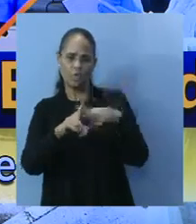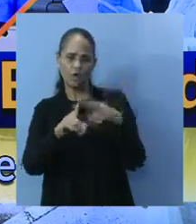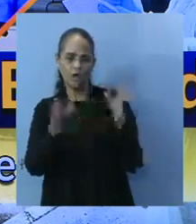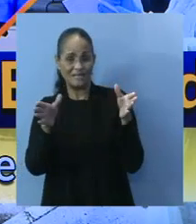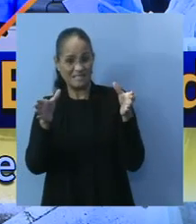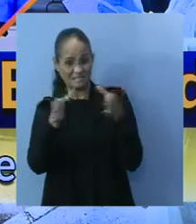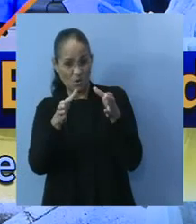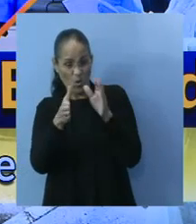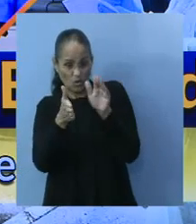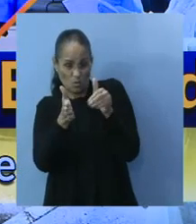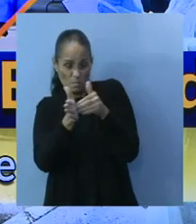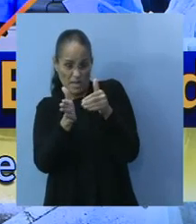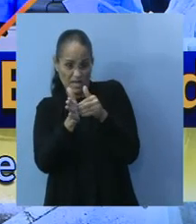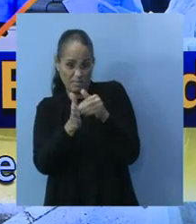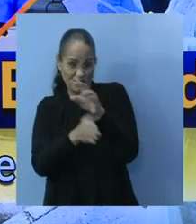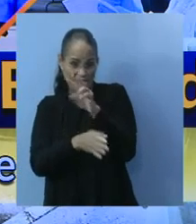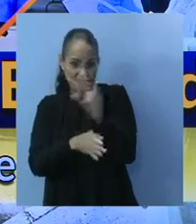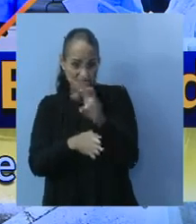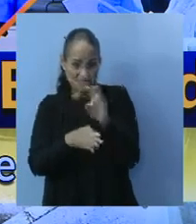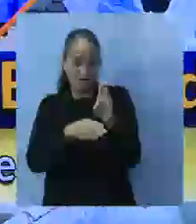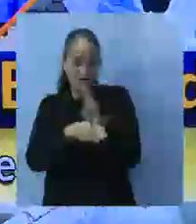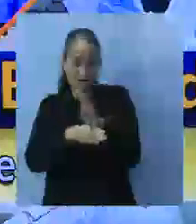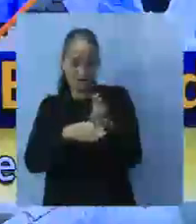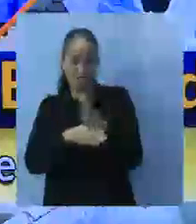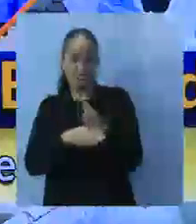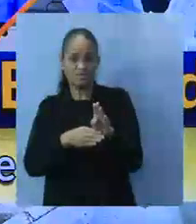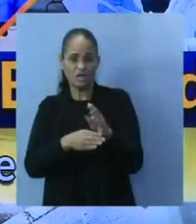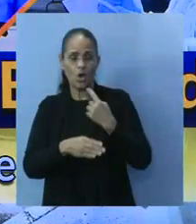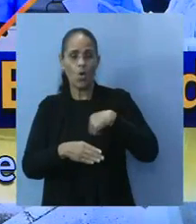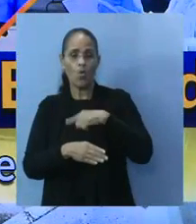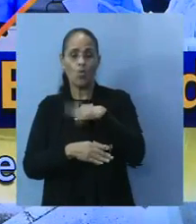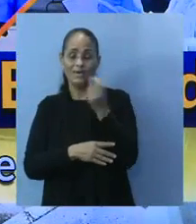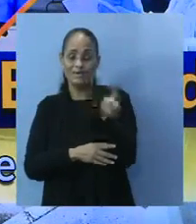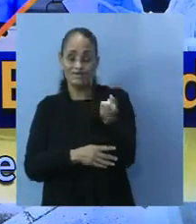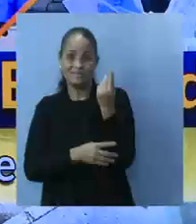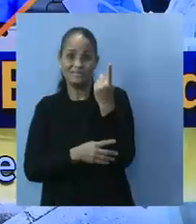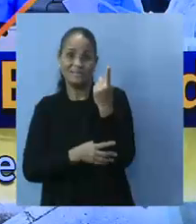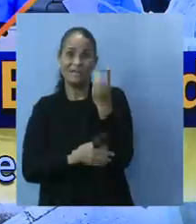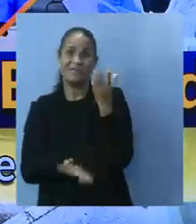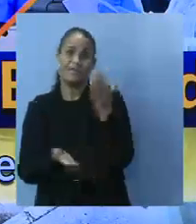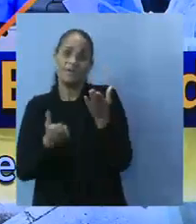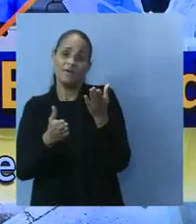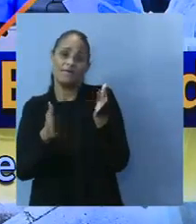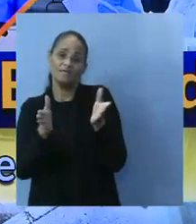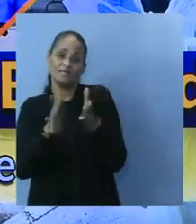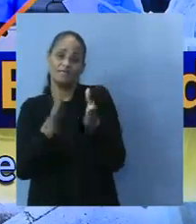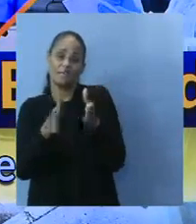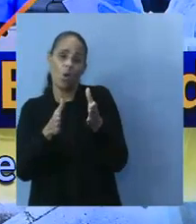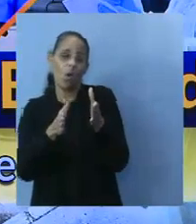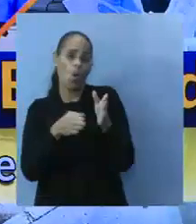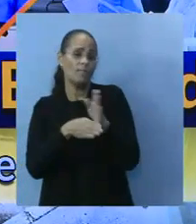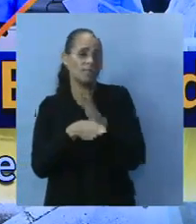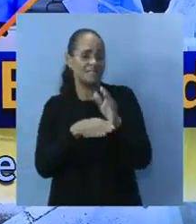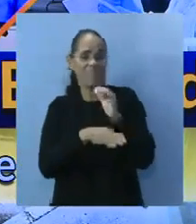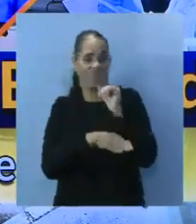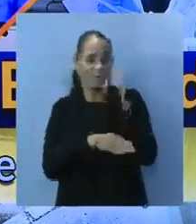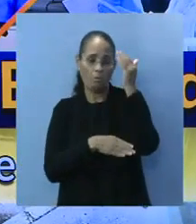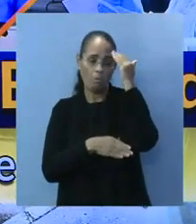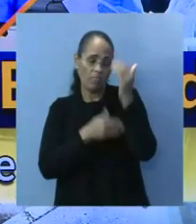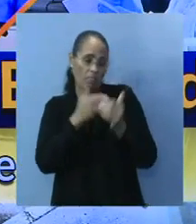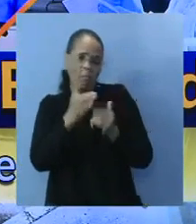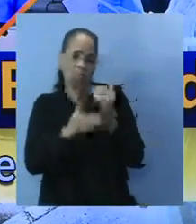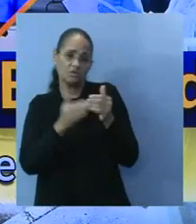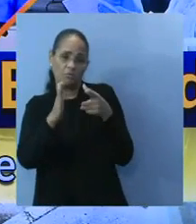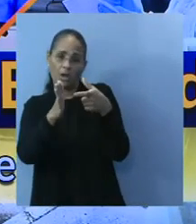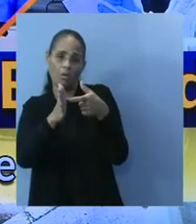to medium-sized enterprise. We understand that there may be small businesses who are not familiar with the processes